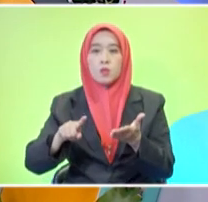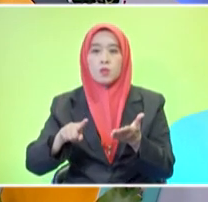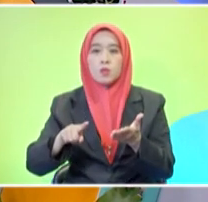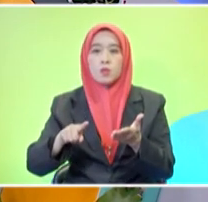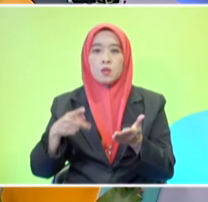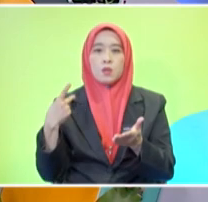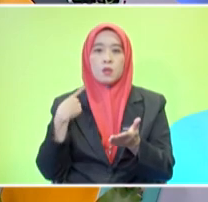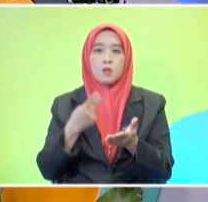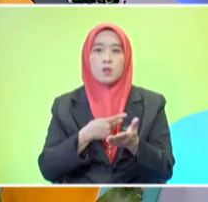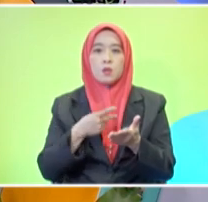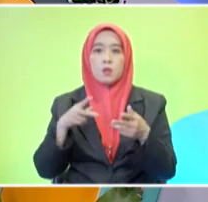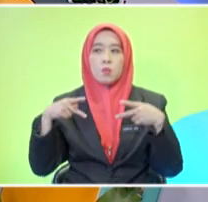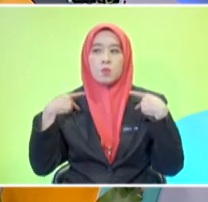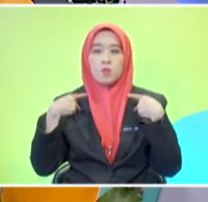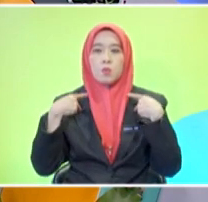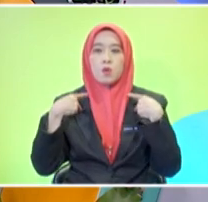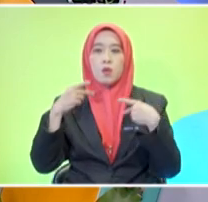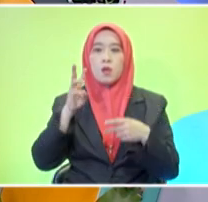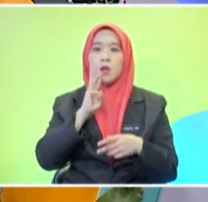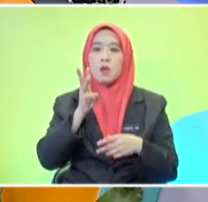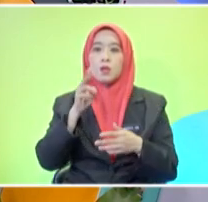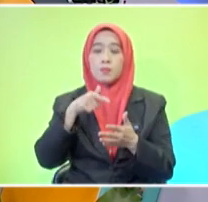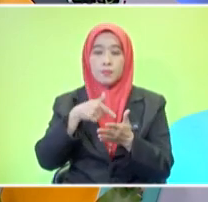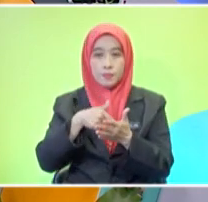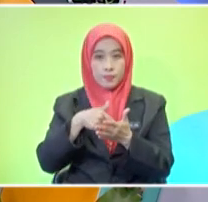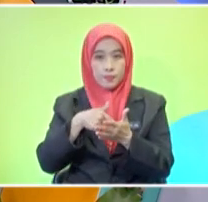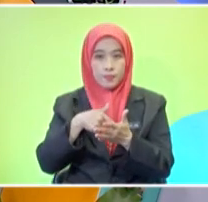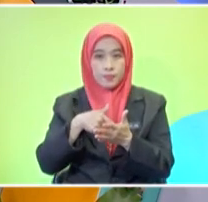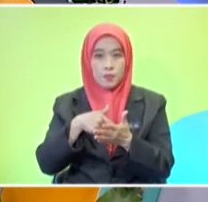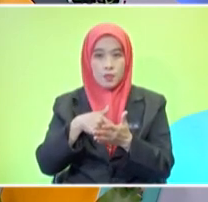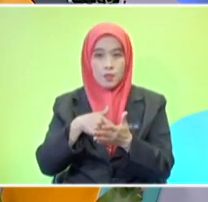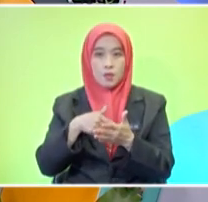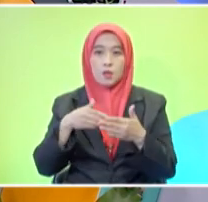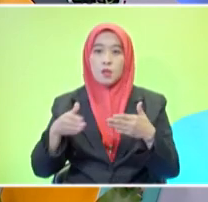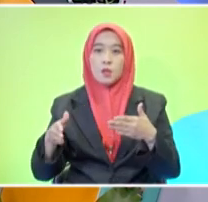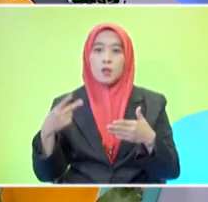have a bit of water here. Okay. Okay. And then we're going to